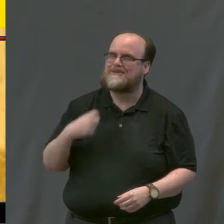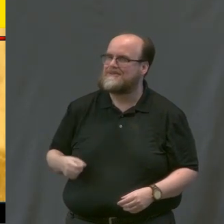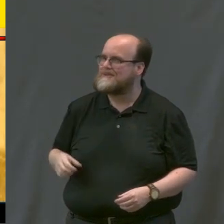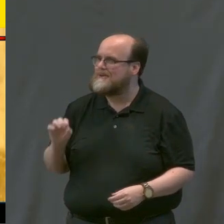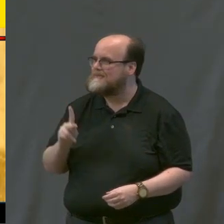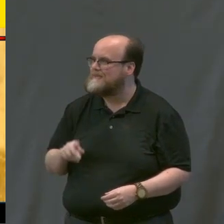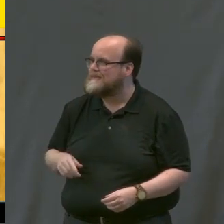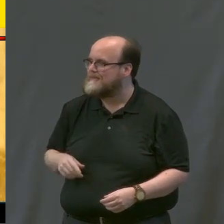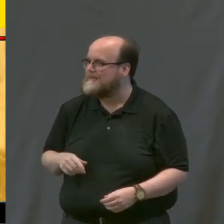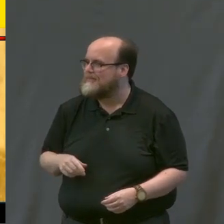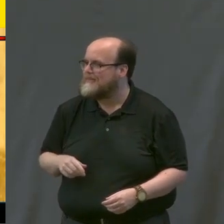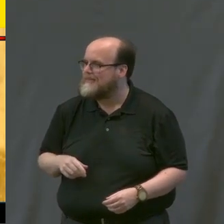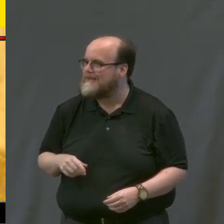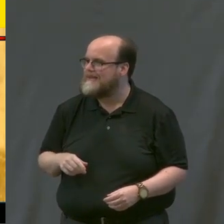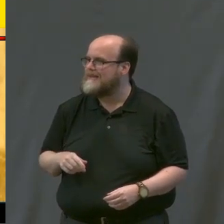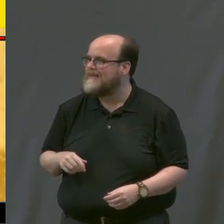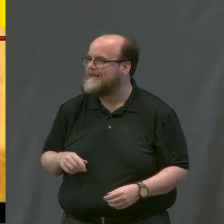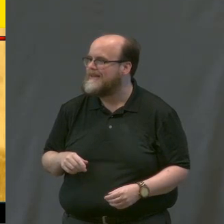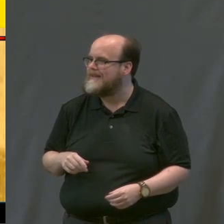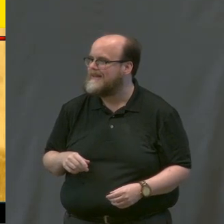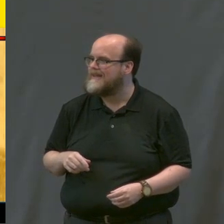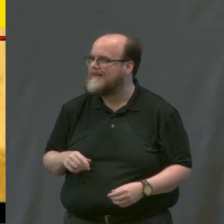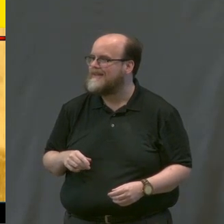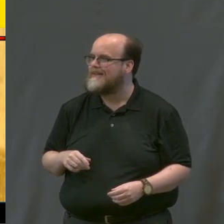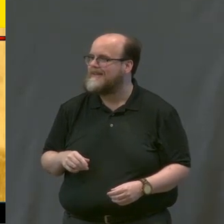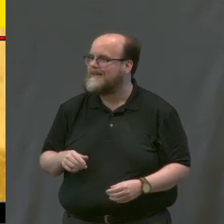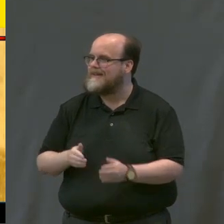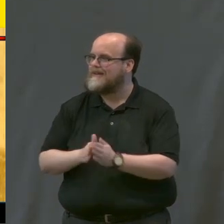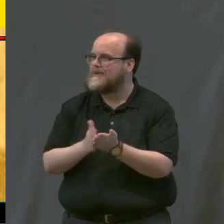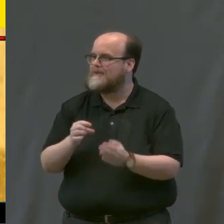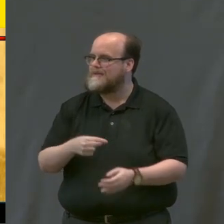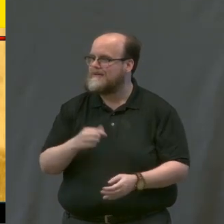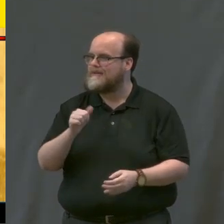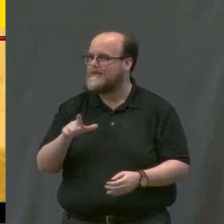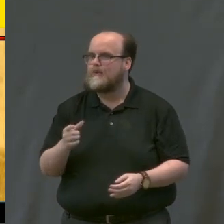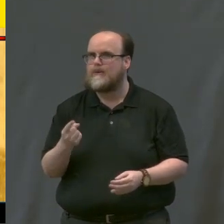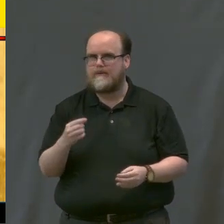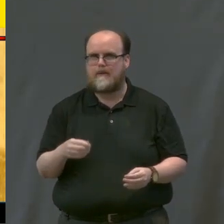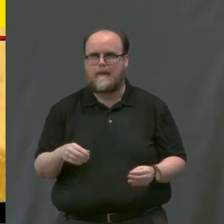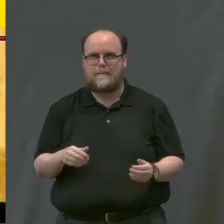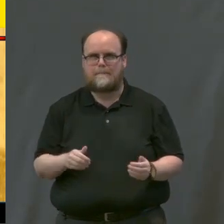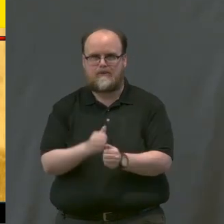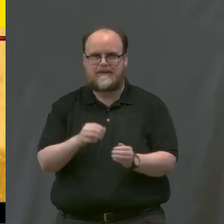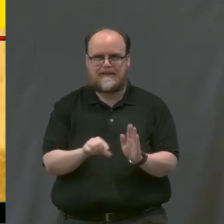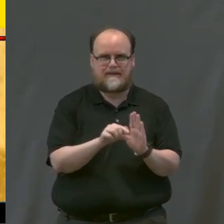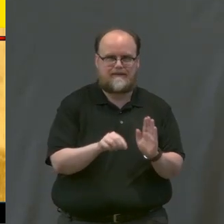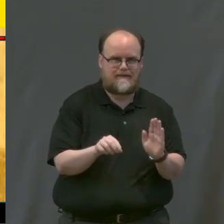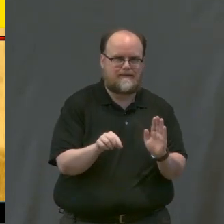though. I've got y'all thinking. The book of Galatians is one of the most negative books in the Bible.